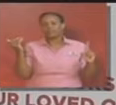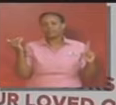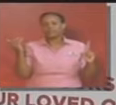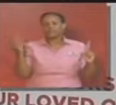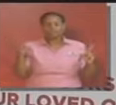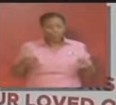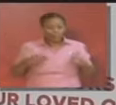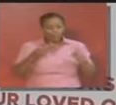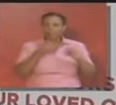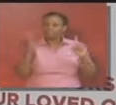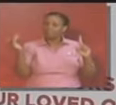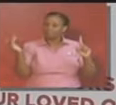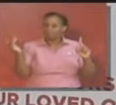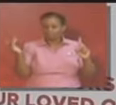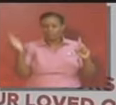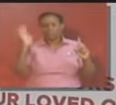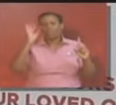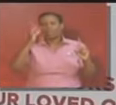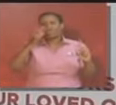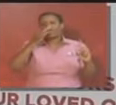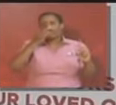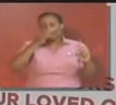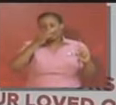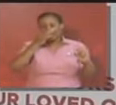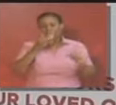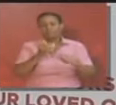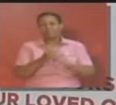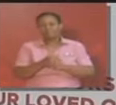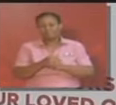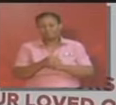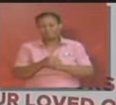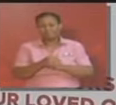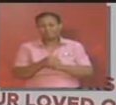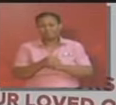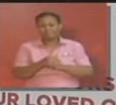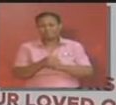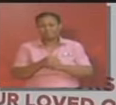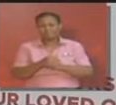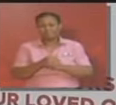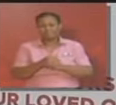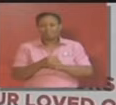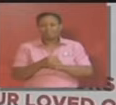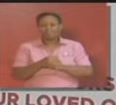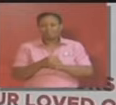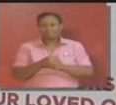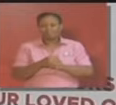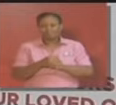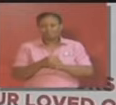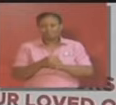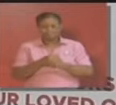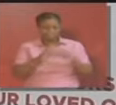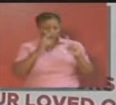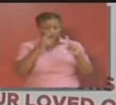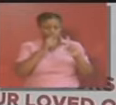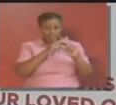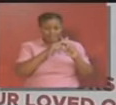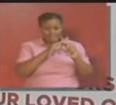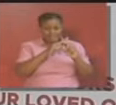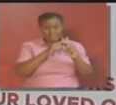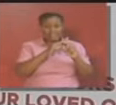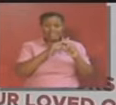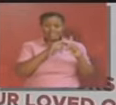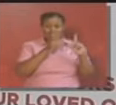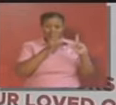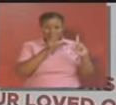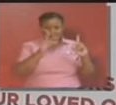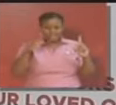visit, and we are quarantining all primary, secondary, and tertiary contacts. This may sound severe, as